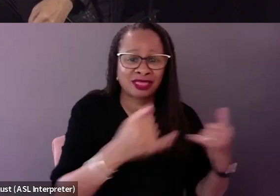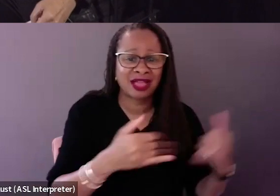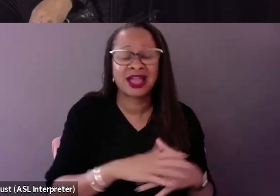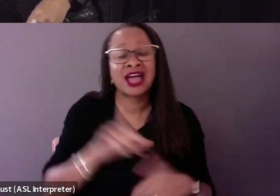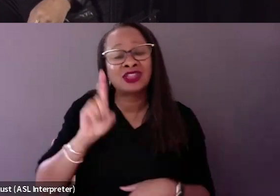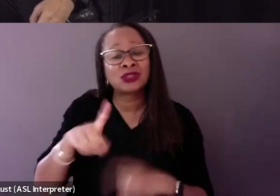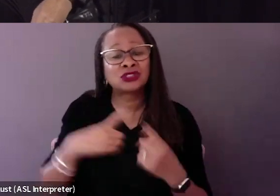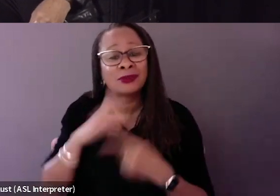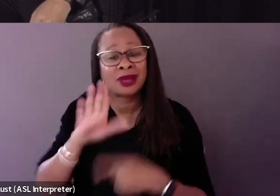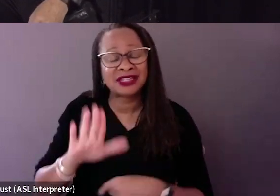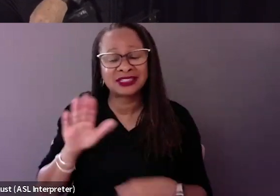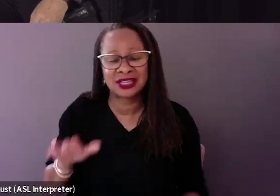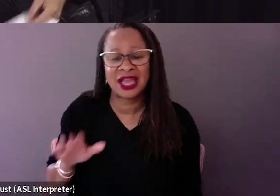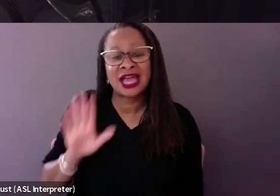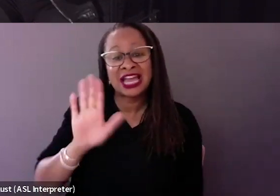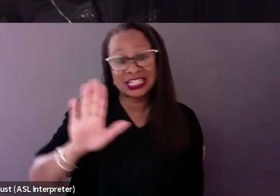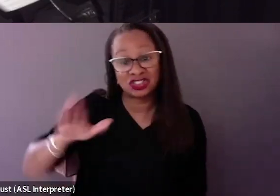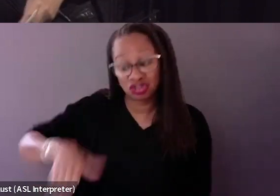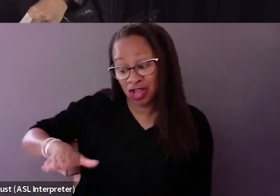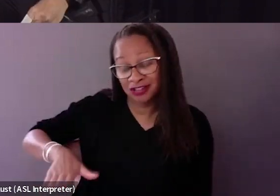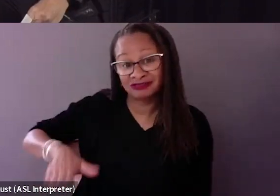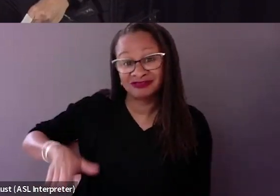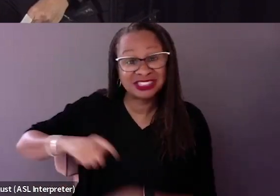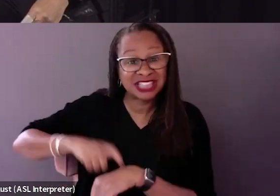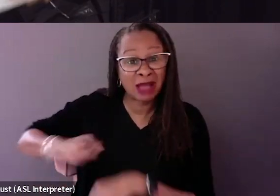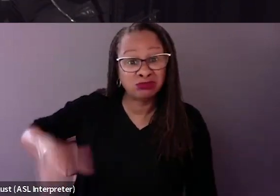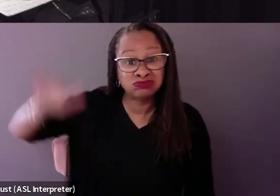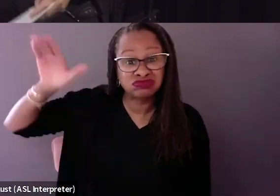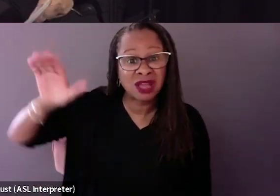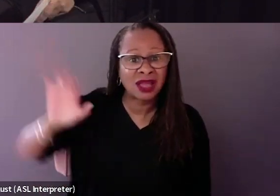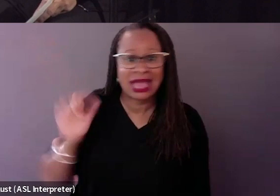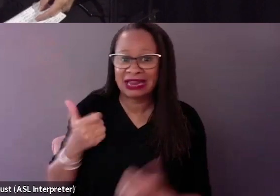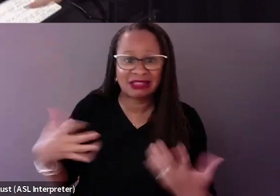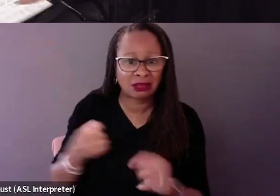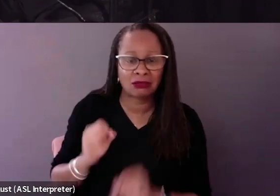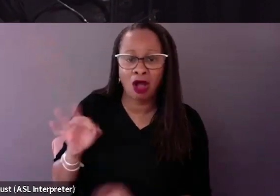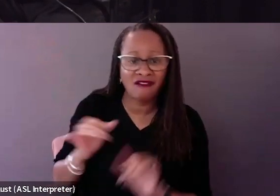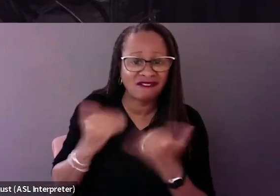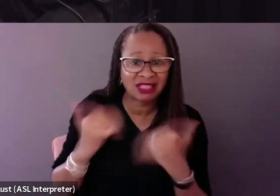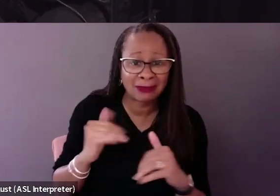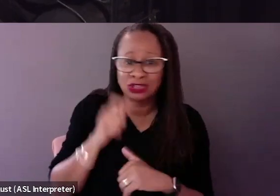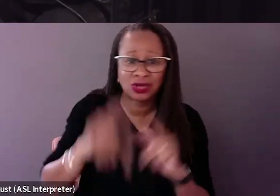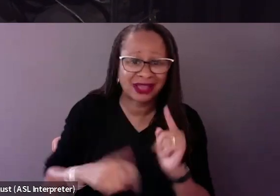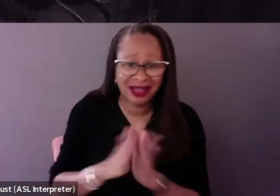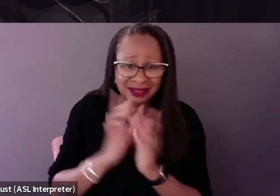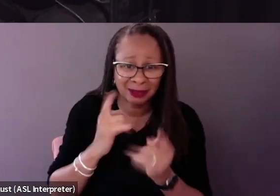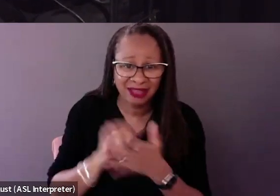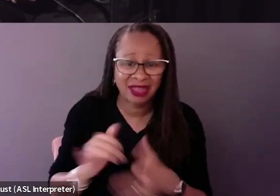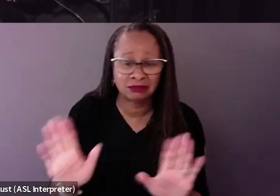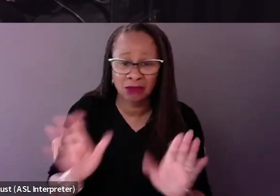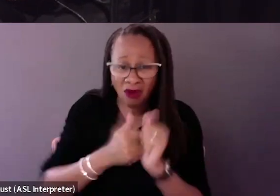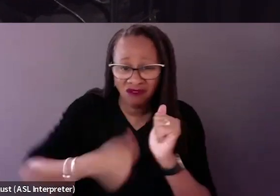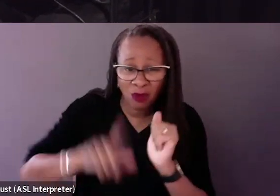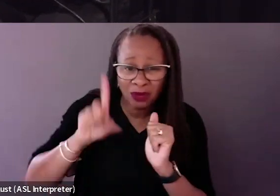was about his Michael J. Fox's childhood. Was anything off limits in terms of asking about that? No. And